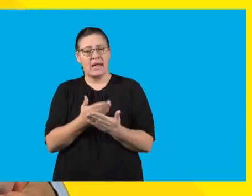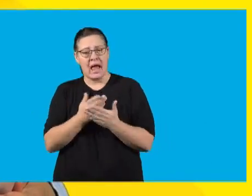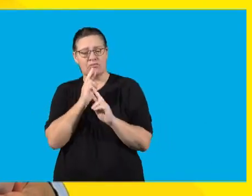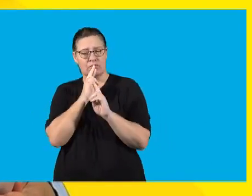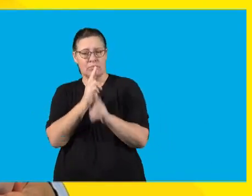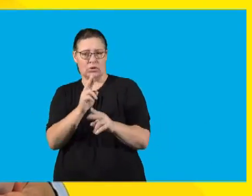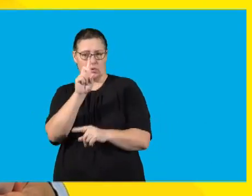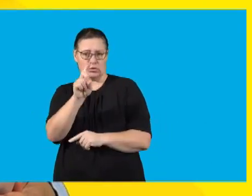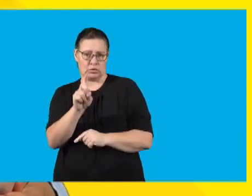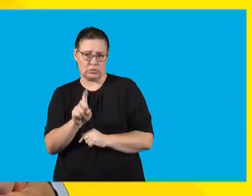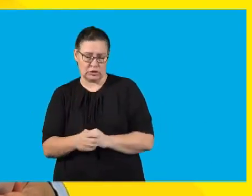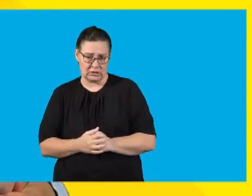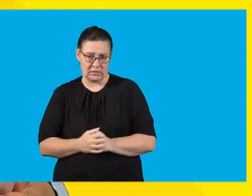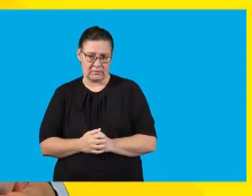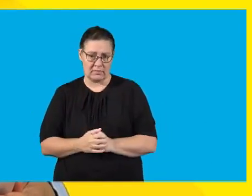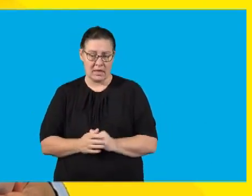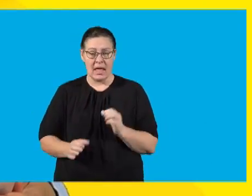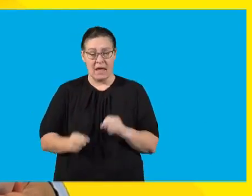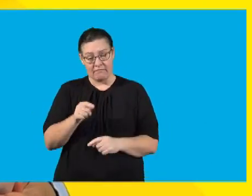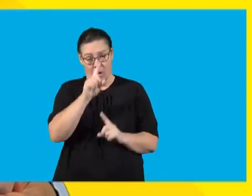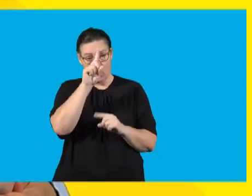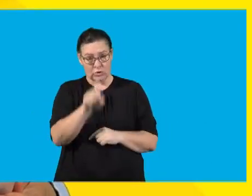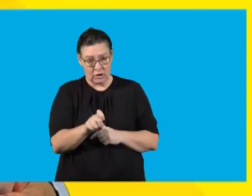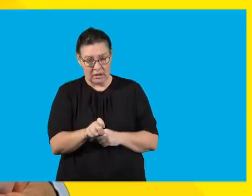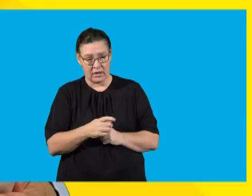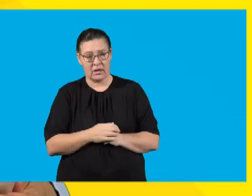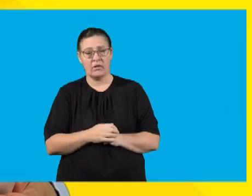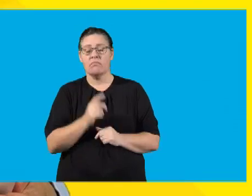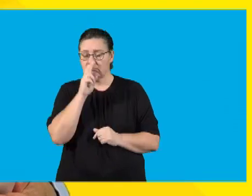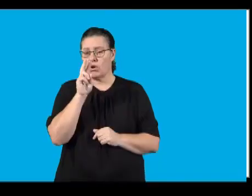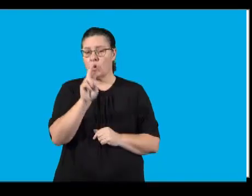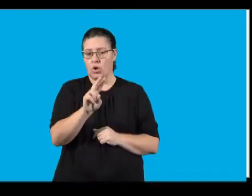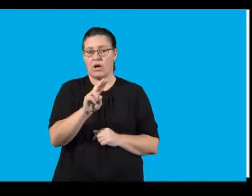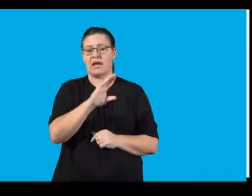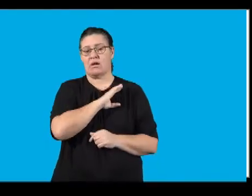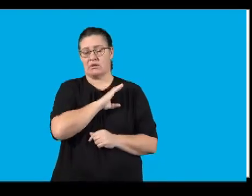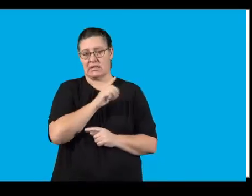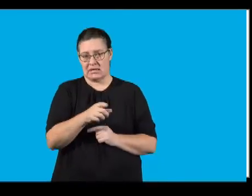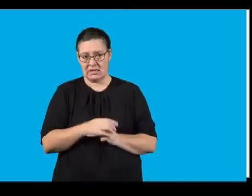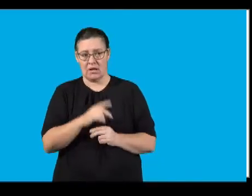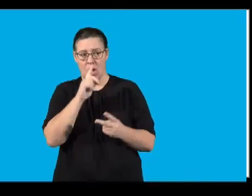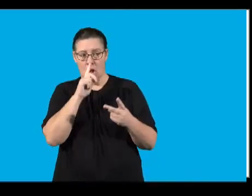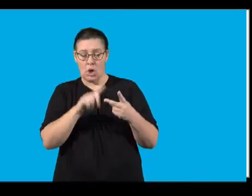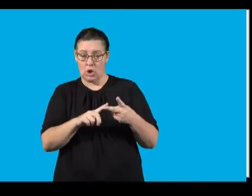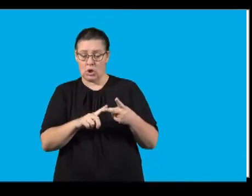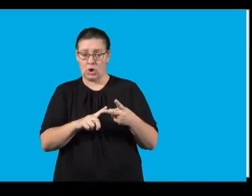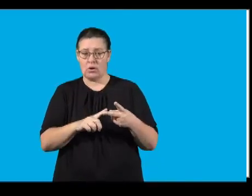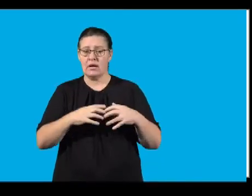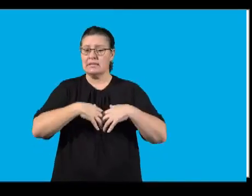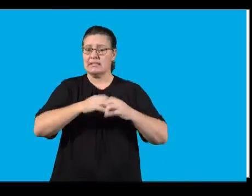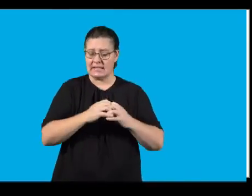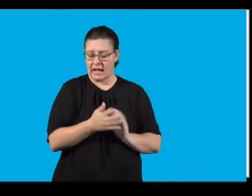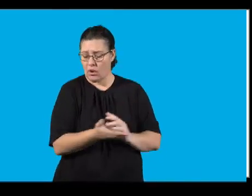drama in order for you to respond to questions. So in this question, we are going to look at characters, we are going to look